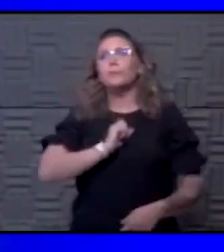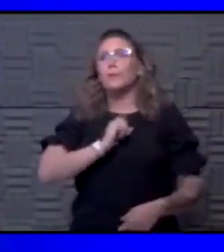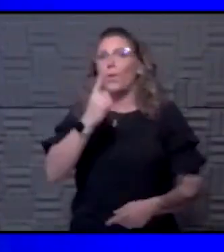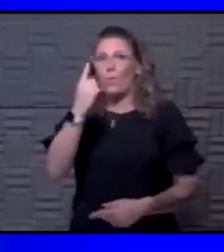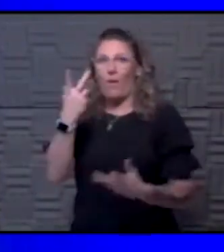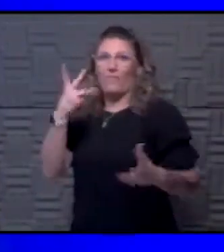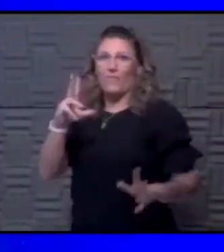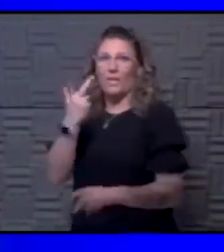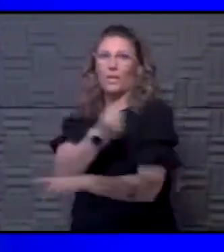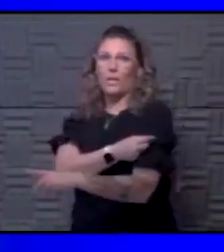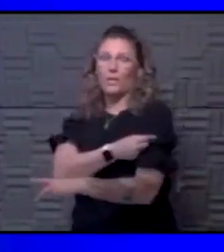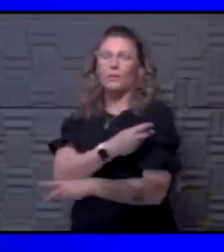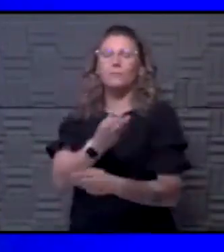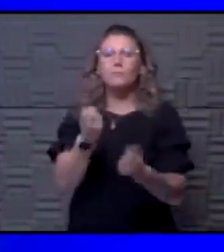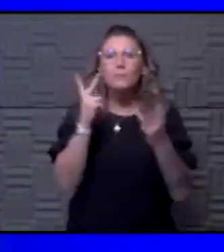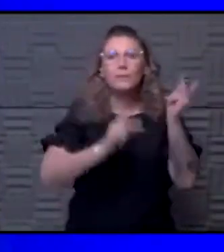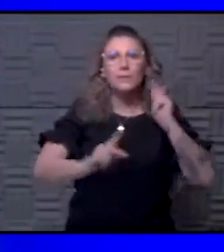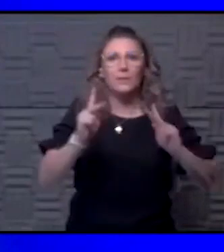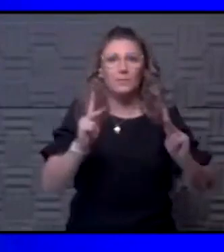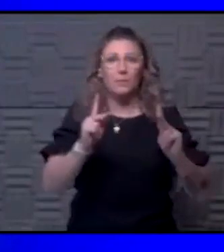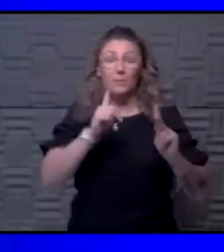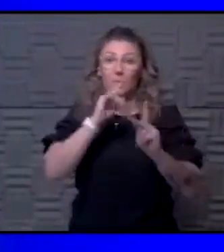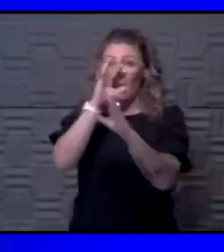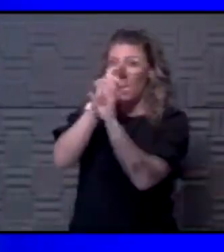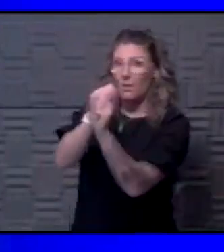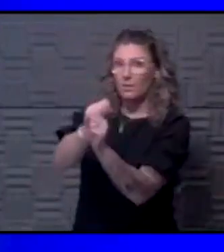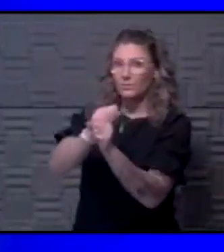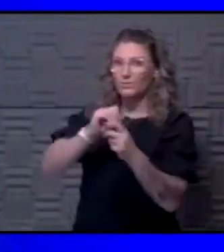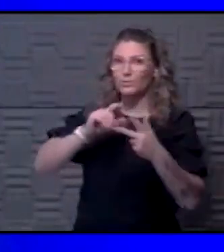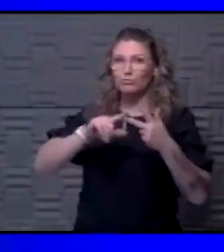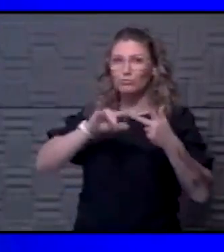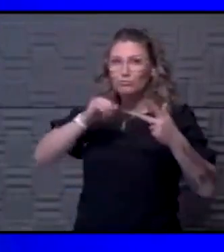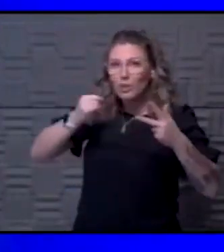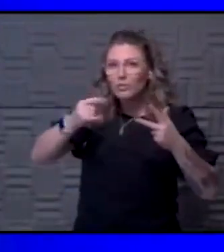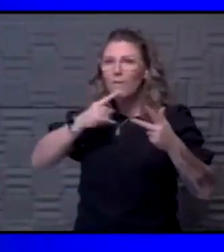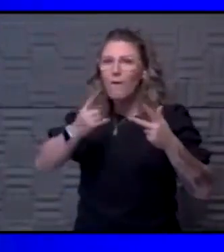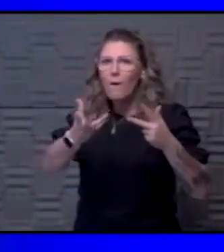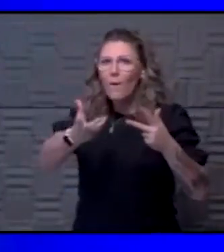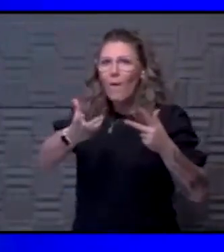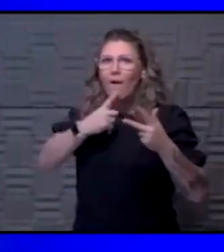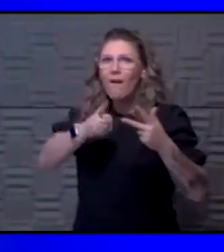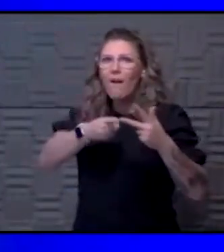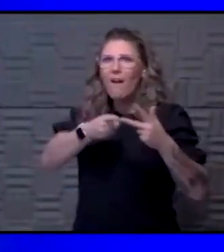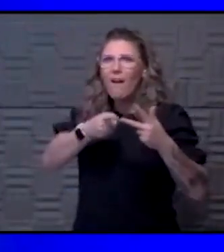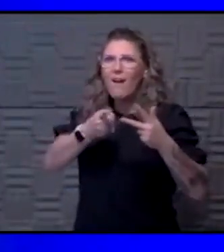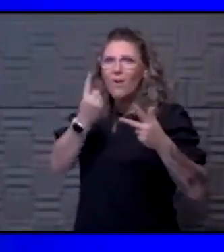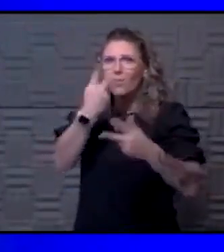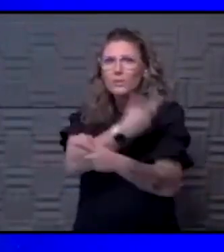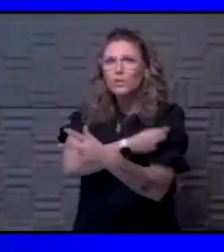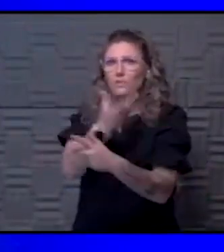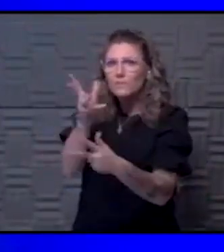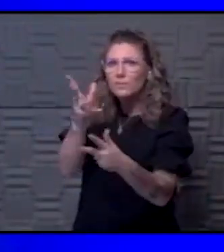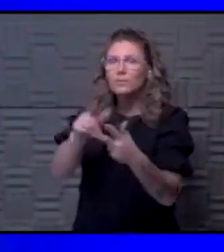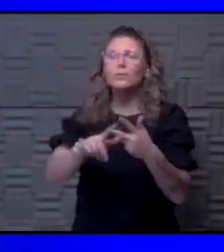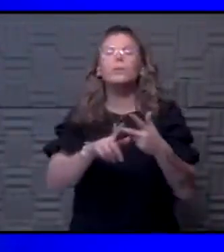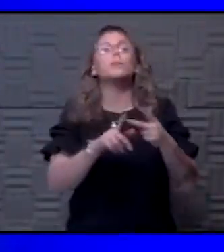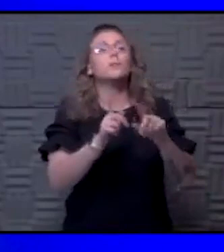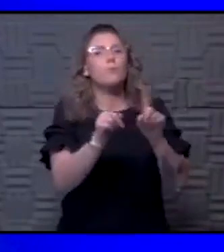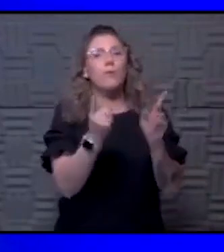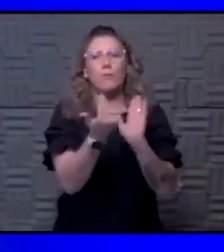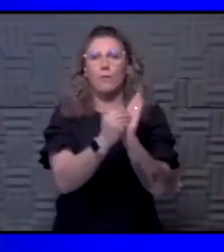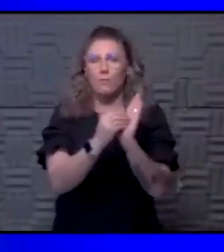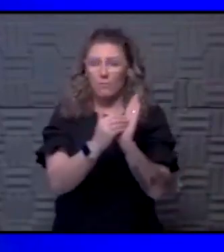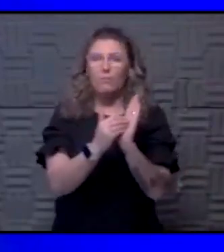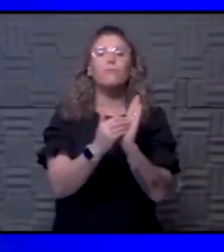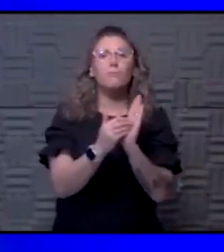there are a lot of people who really, that appealed to them. They really wanted and sought out Johnson & Johnson. But again, we've